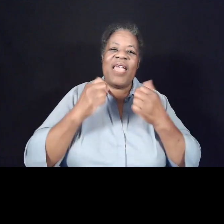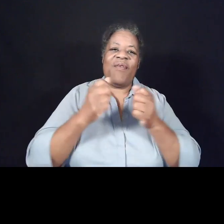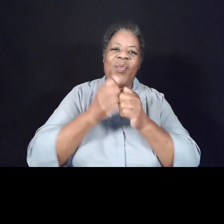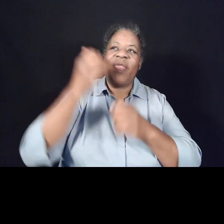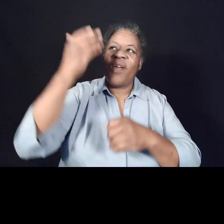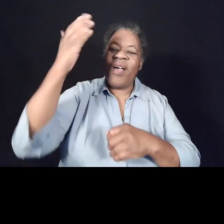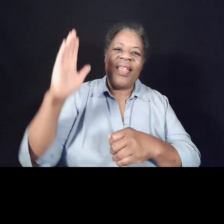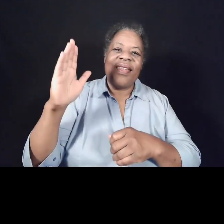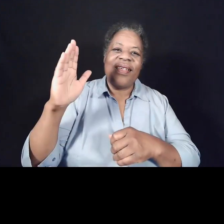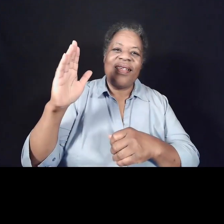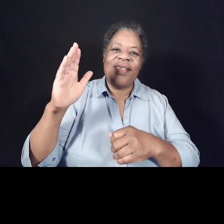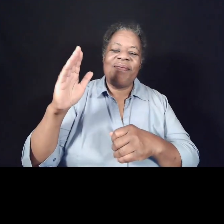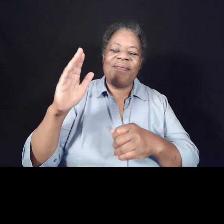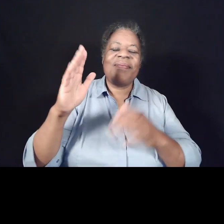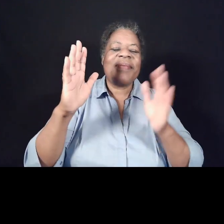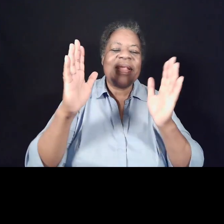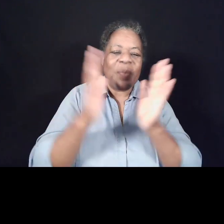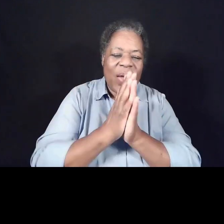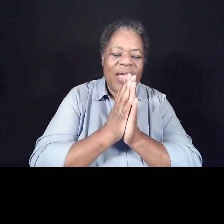Let's pray.